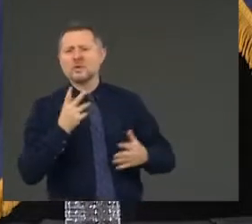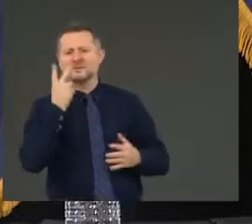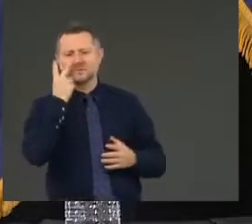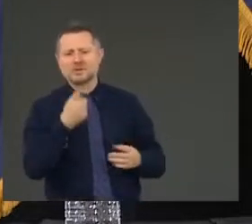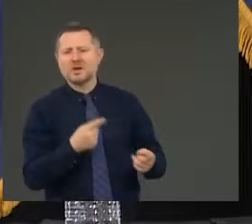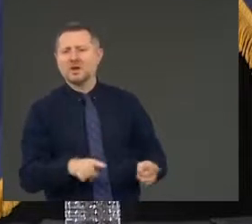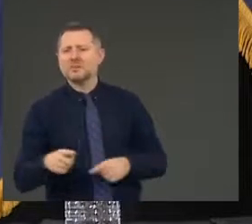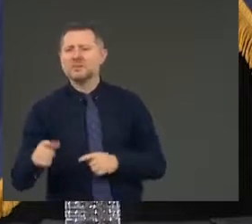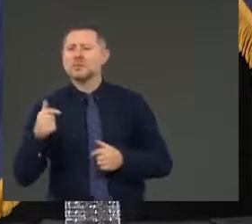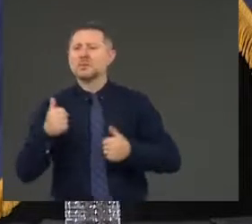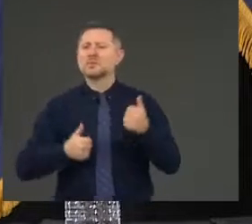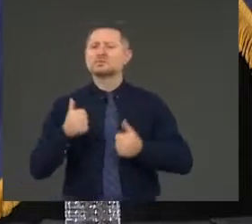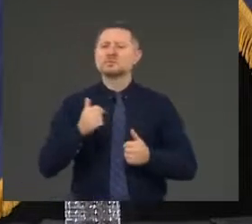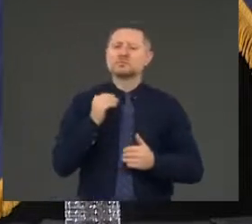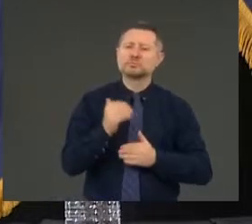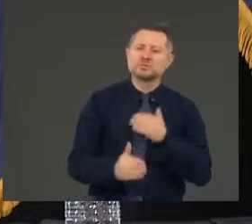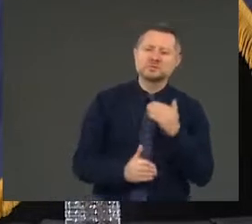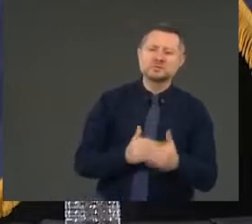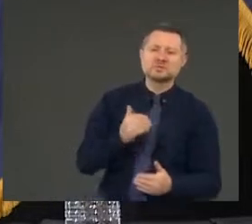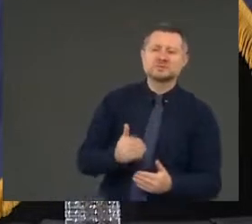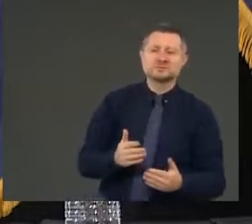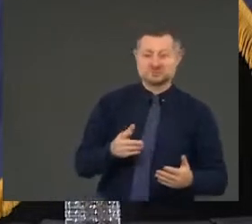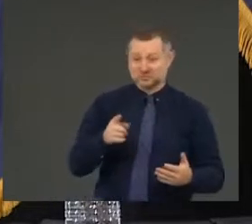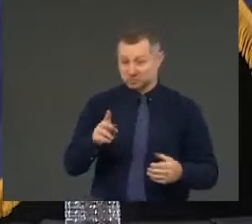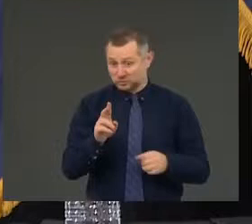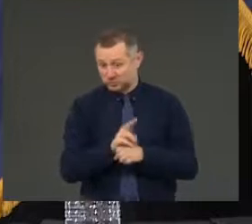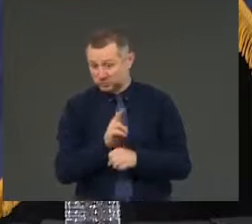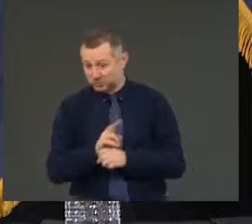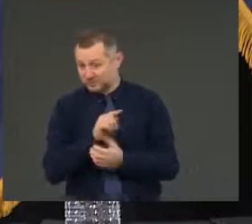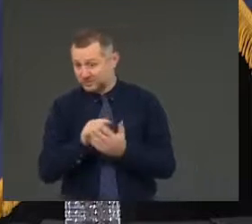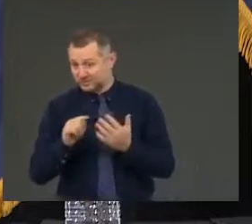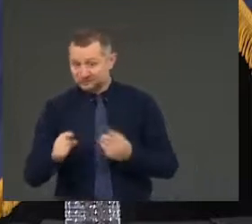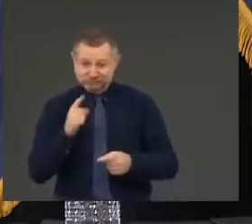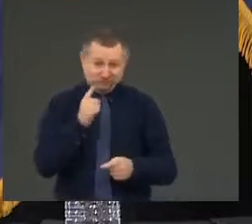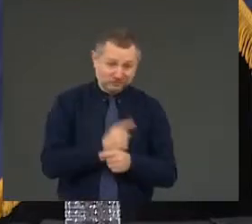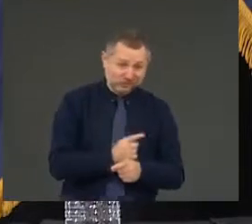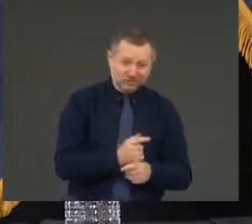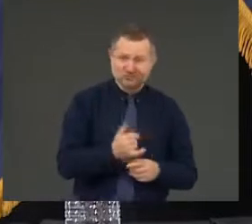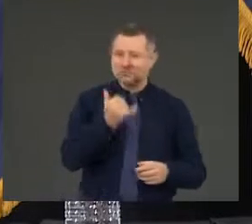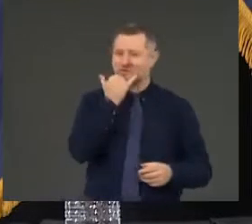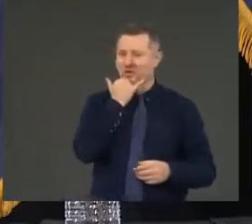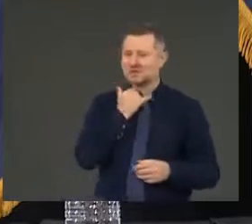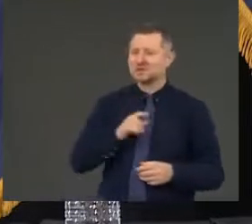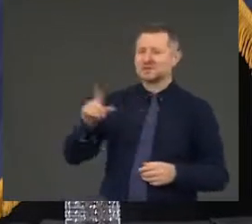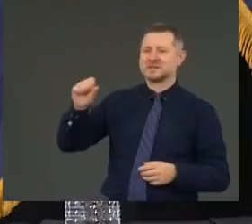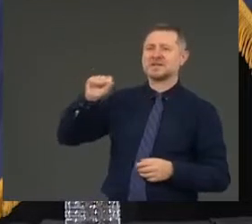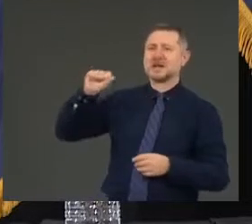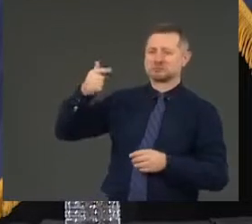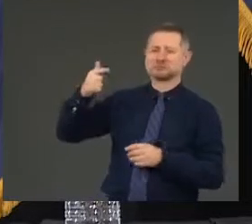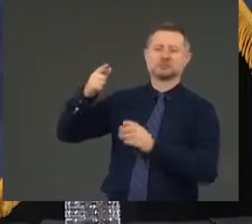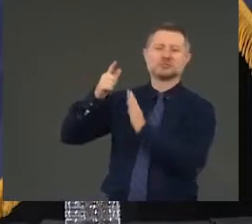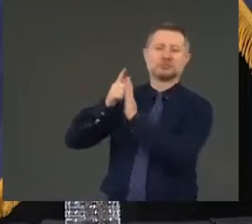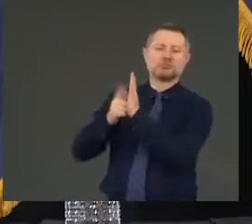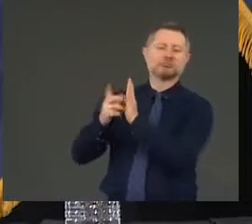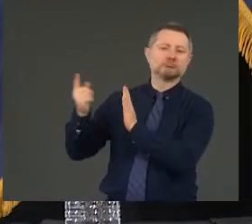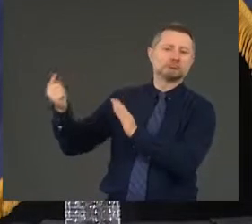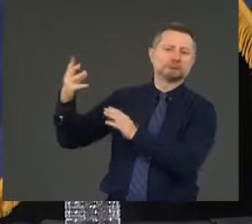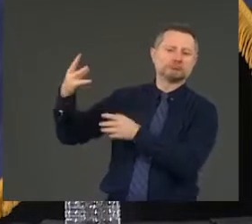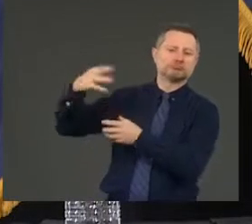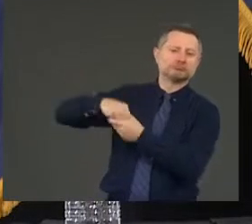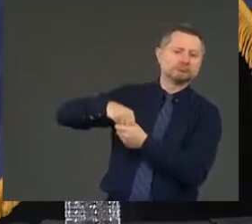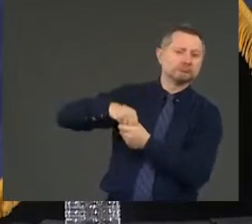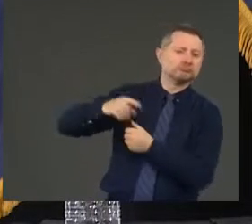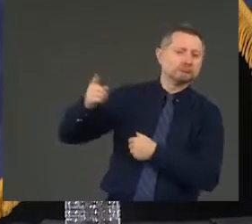what was right, what was wrong. That's what the Attorney General will do. I'm going to ask the Attorney General to get the